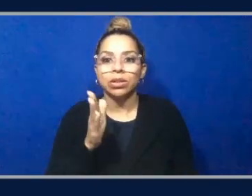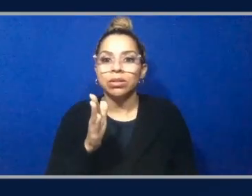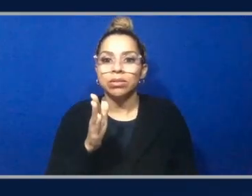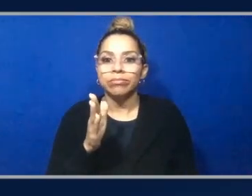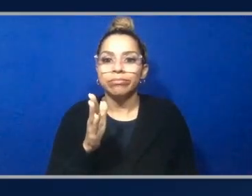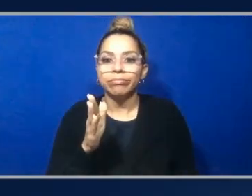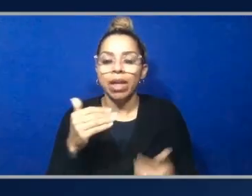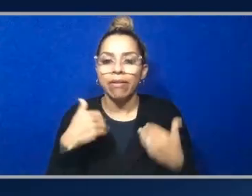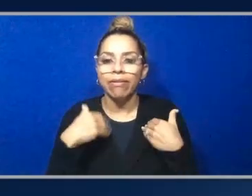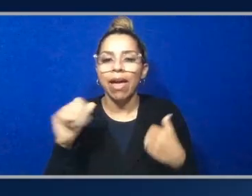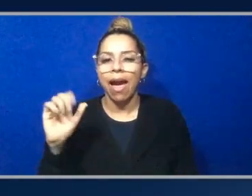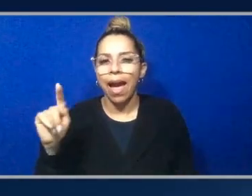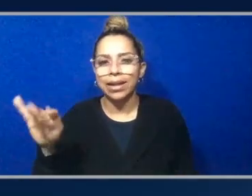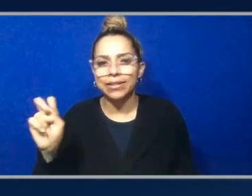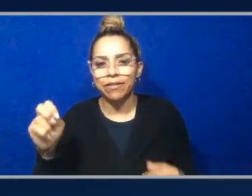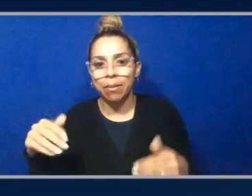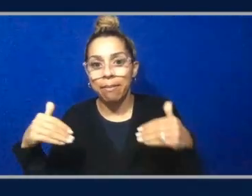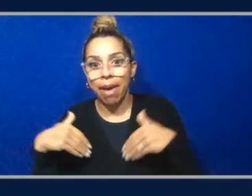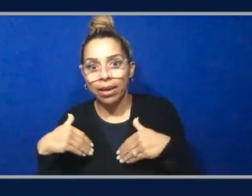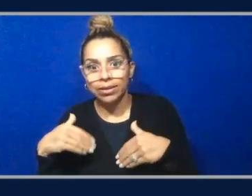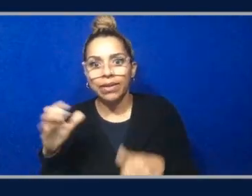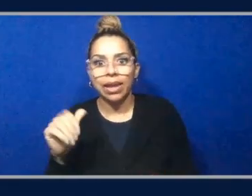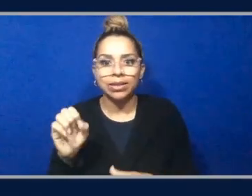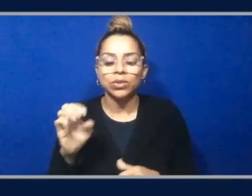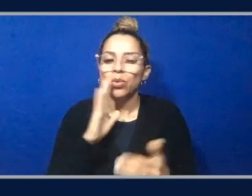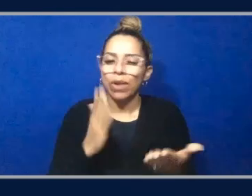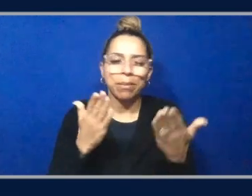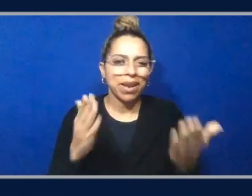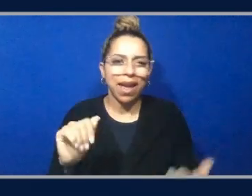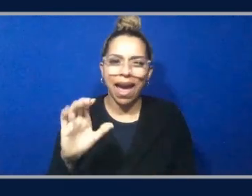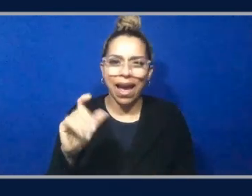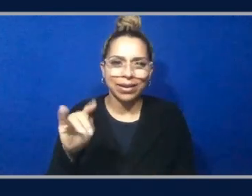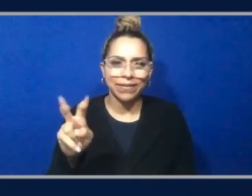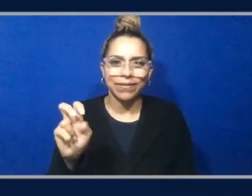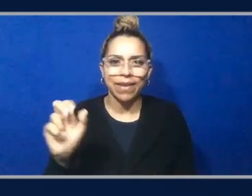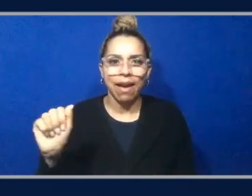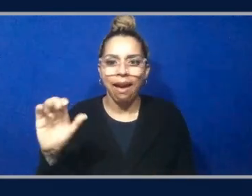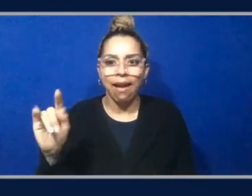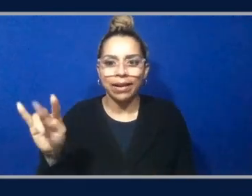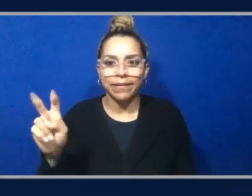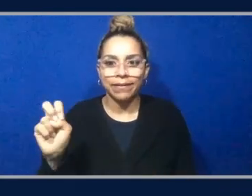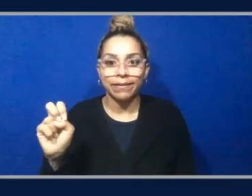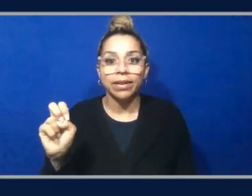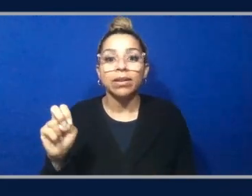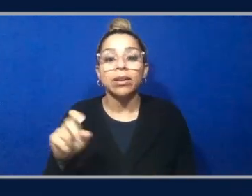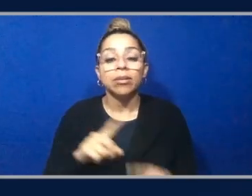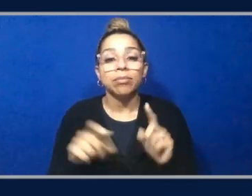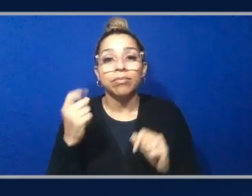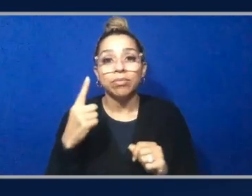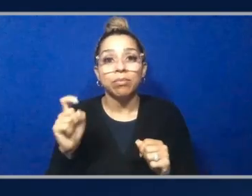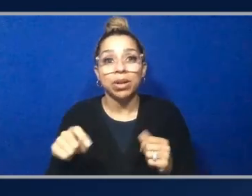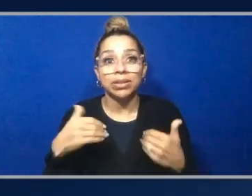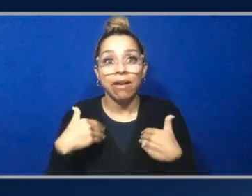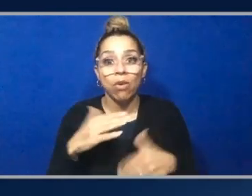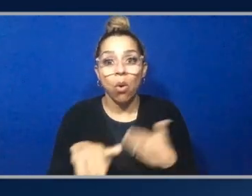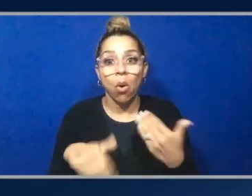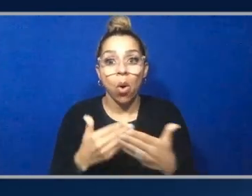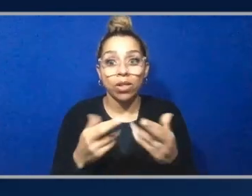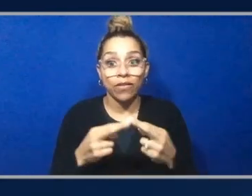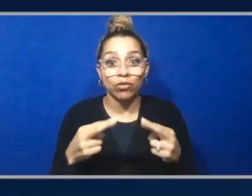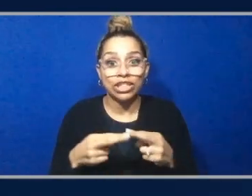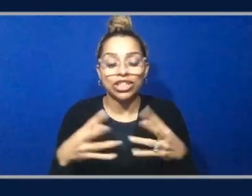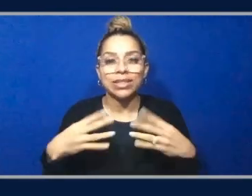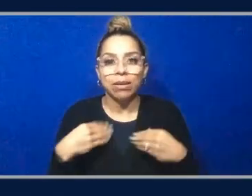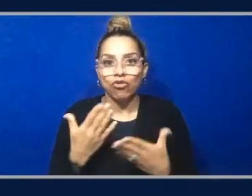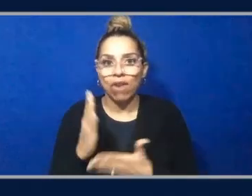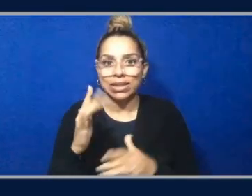active database if you can. But there are considerations, like I was saying, for instance, you need to have all the region accept writes at the same time. You don't really